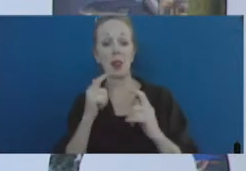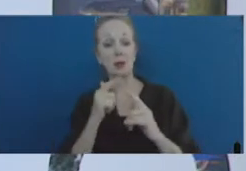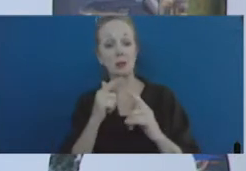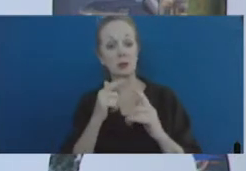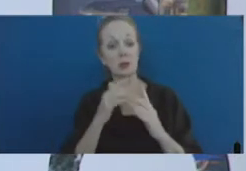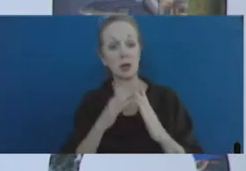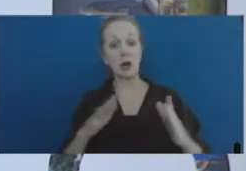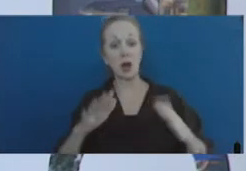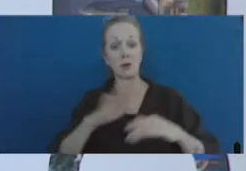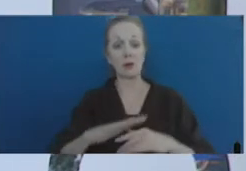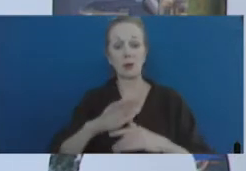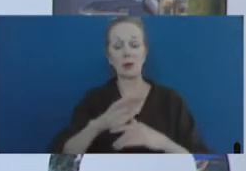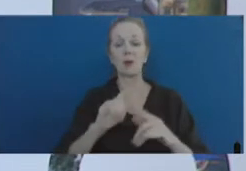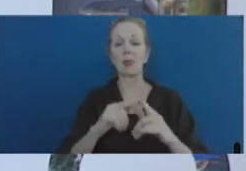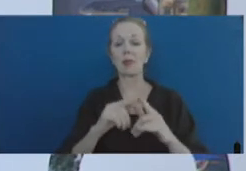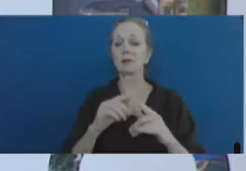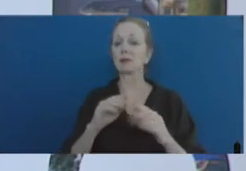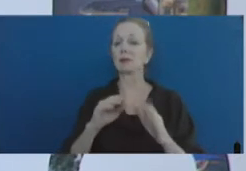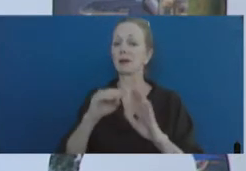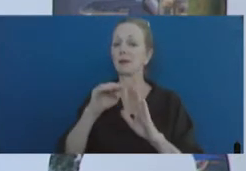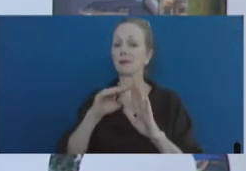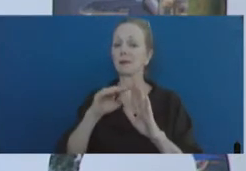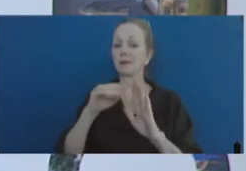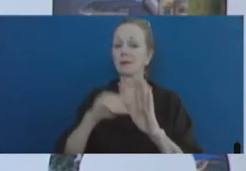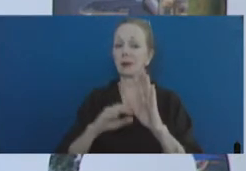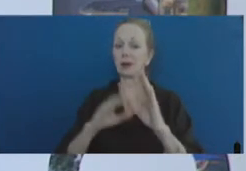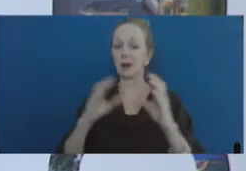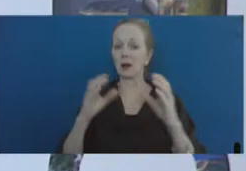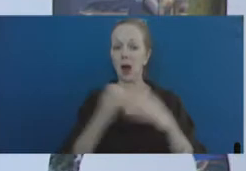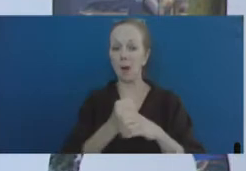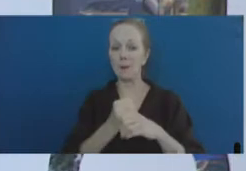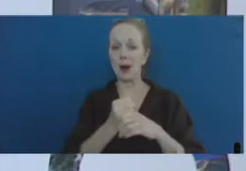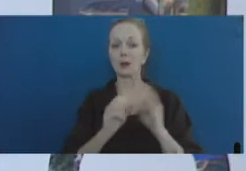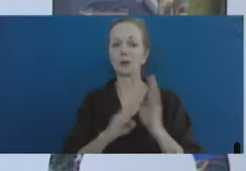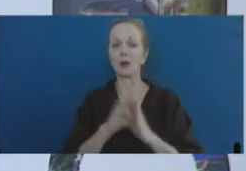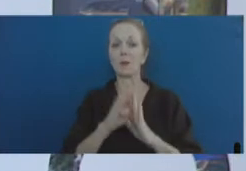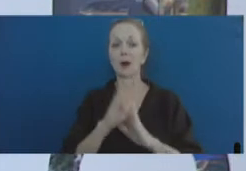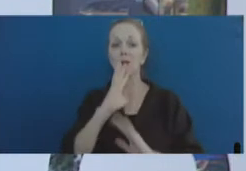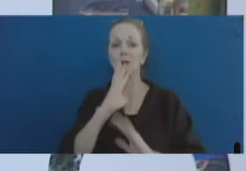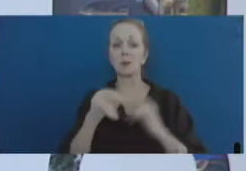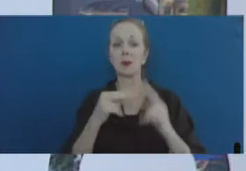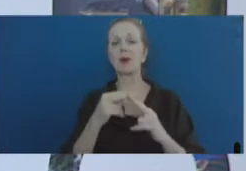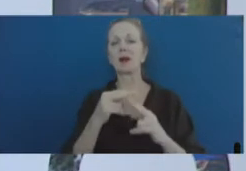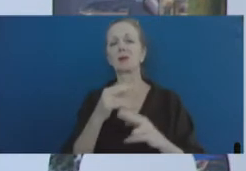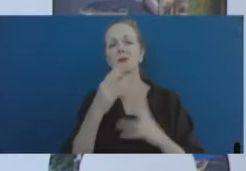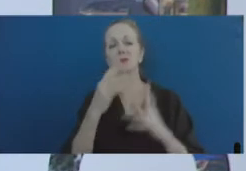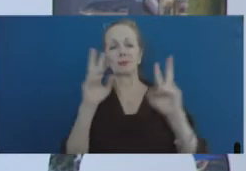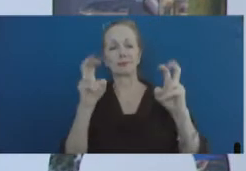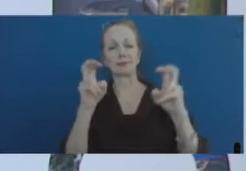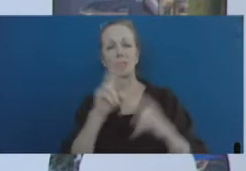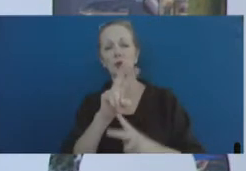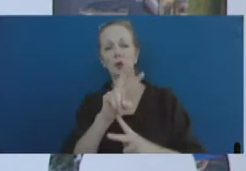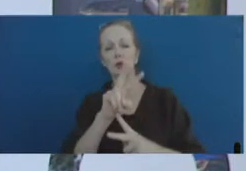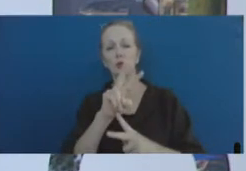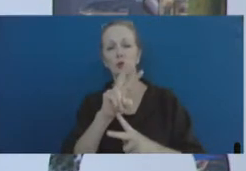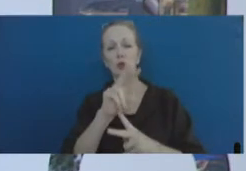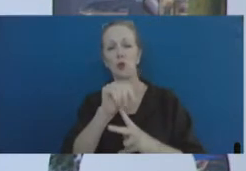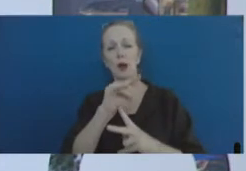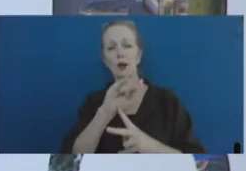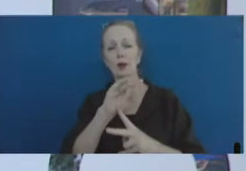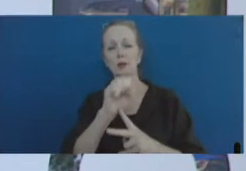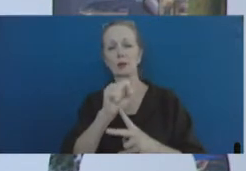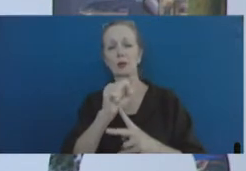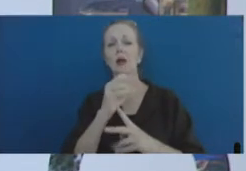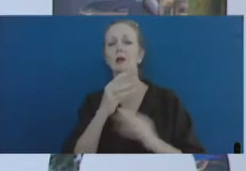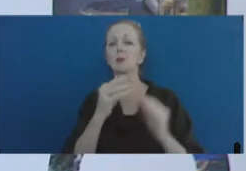open space, but the compact development option that I talked about would be 2 acres and more. So again, like trying to make